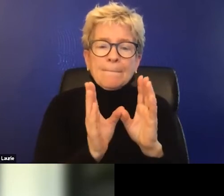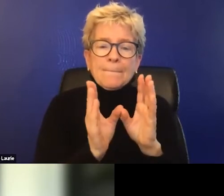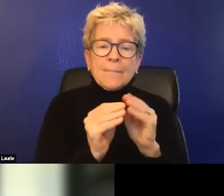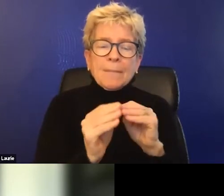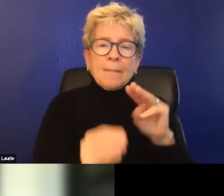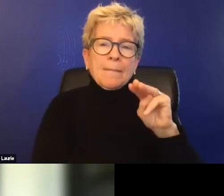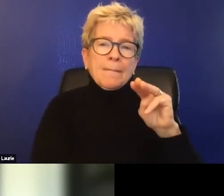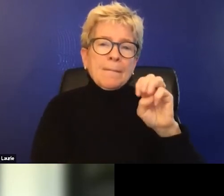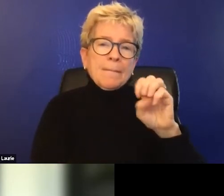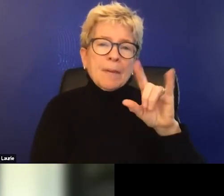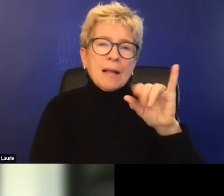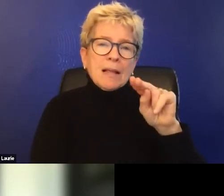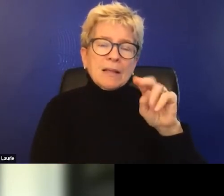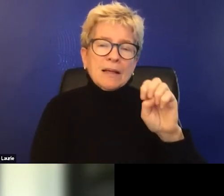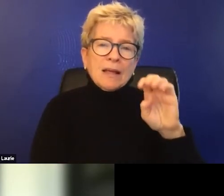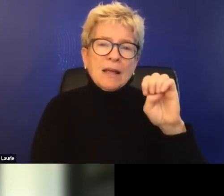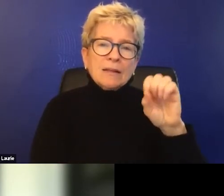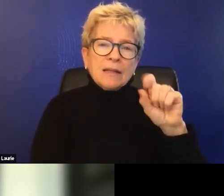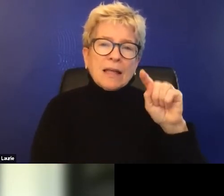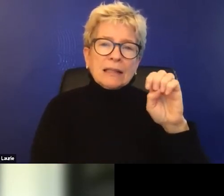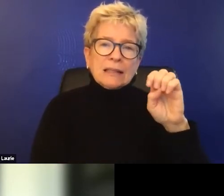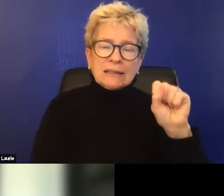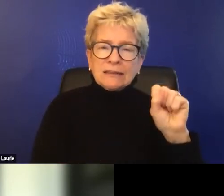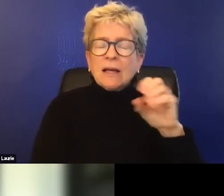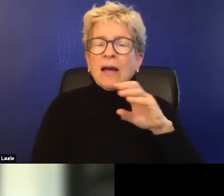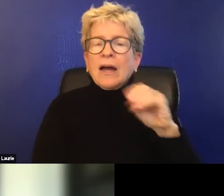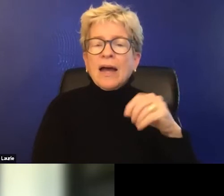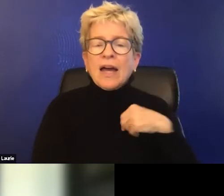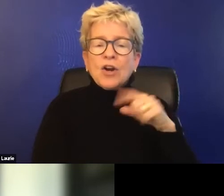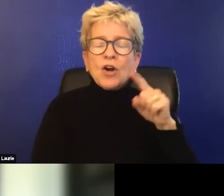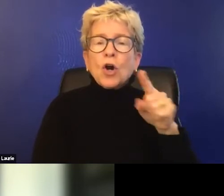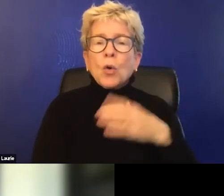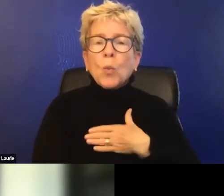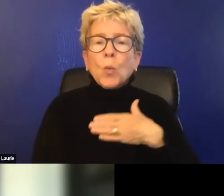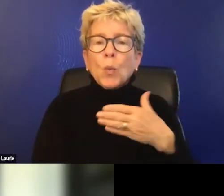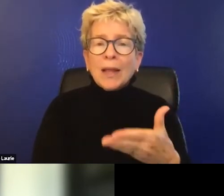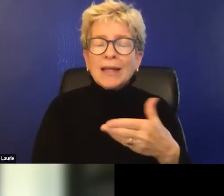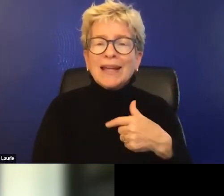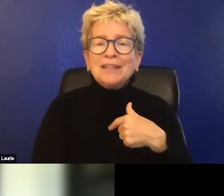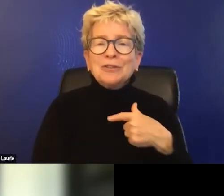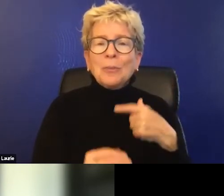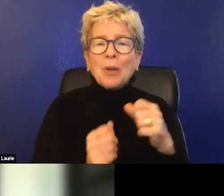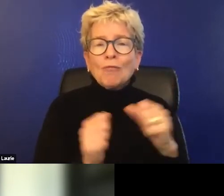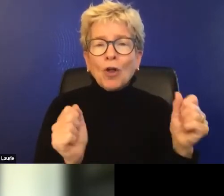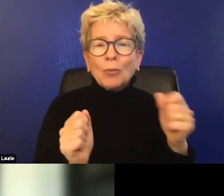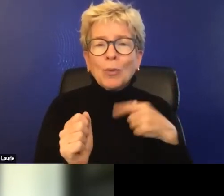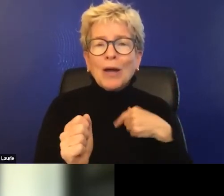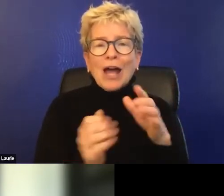Melanie Estes, and the first thing that struck me was her willingness to be vulnerable and her palpable